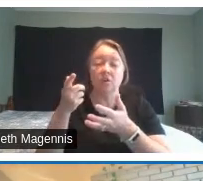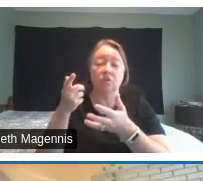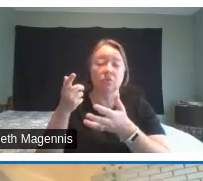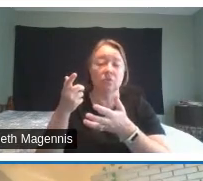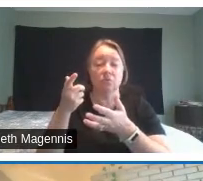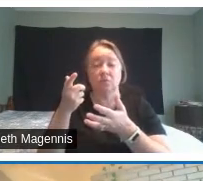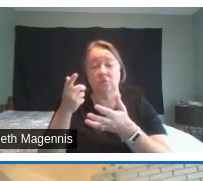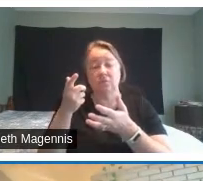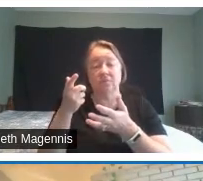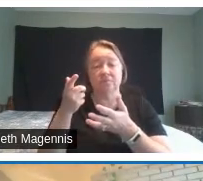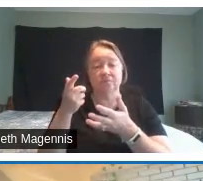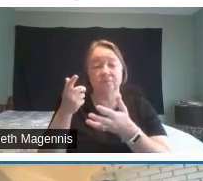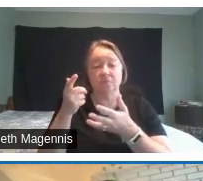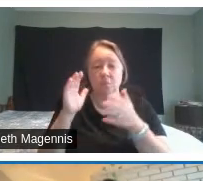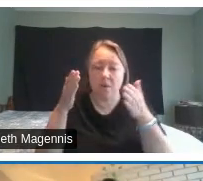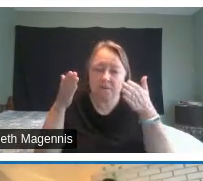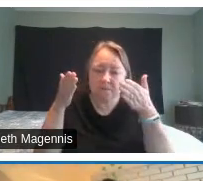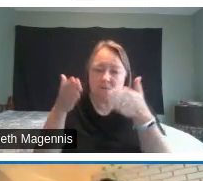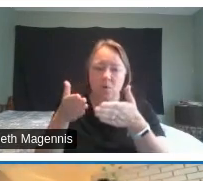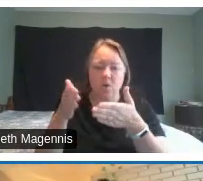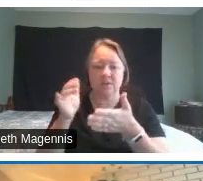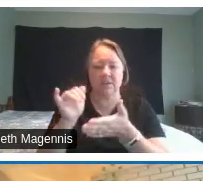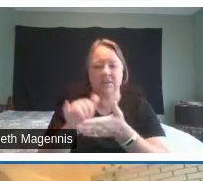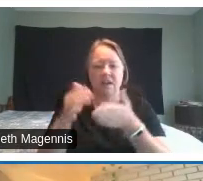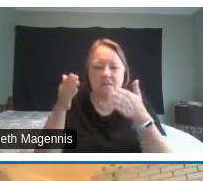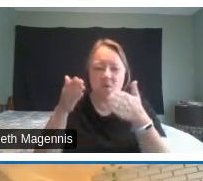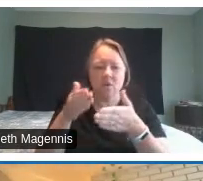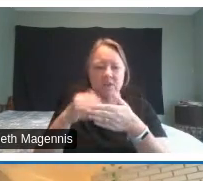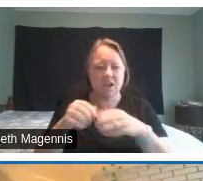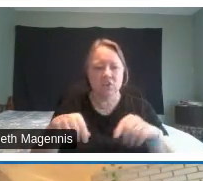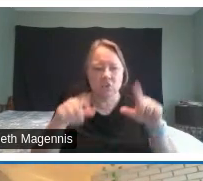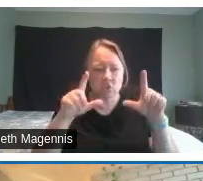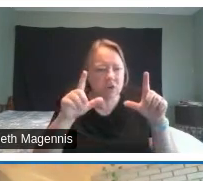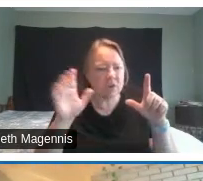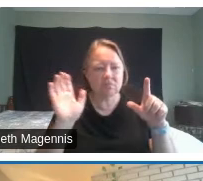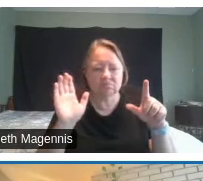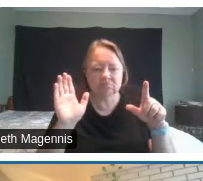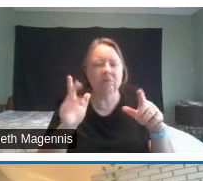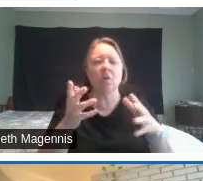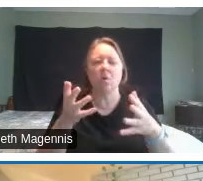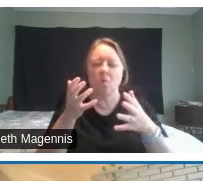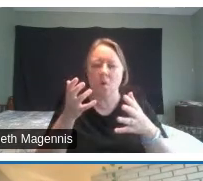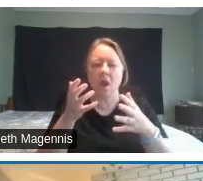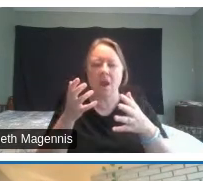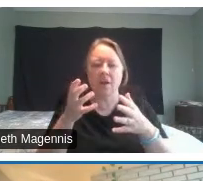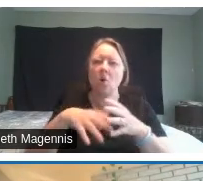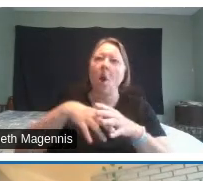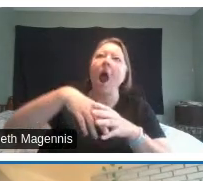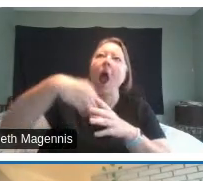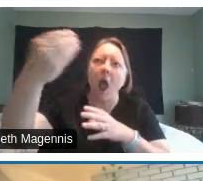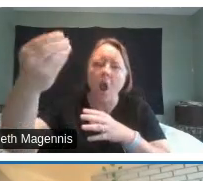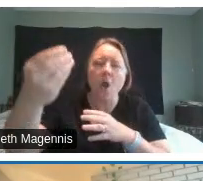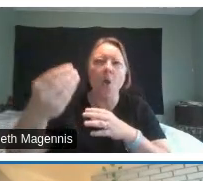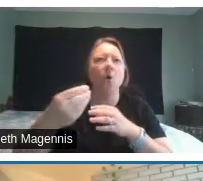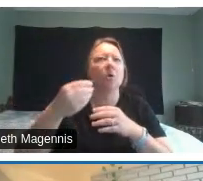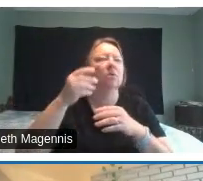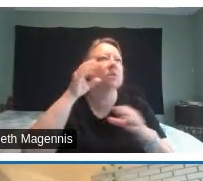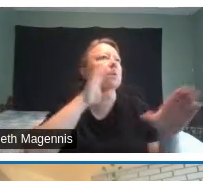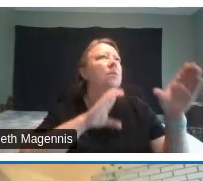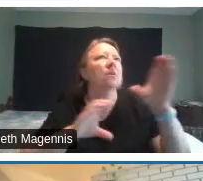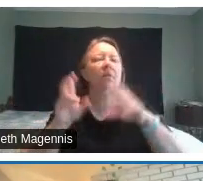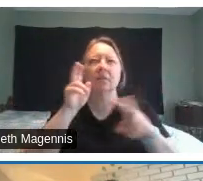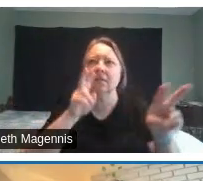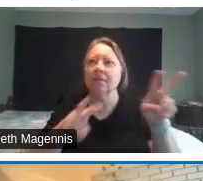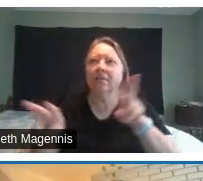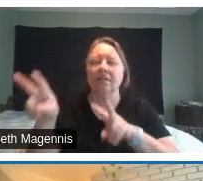being focus on that, focus on the screen. We actually want to, go outside, explore,